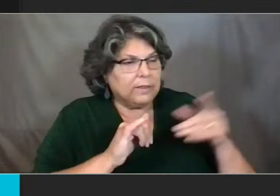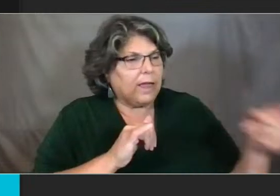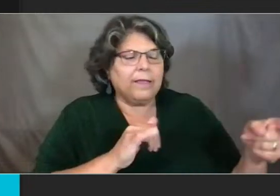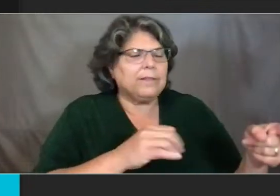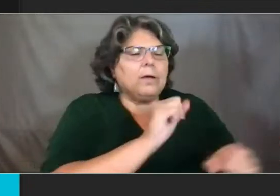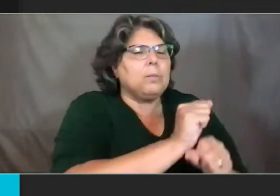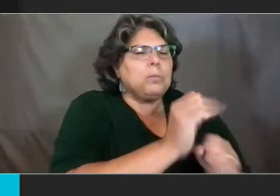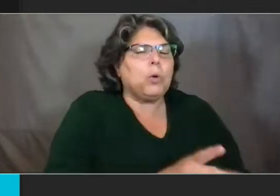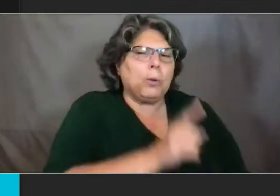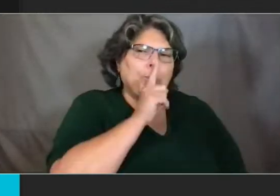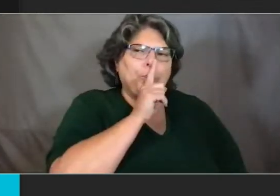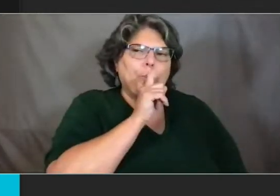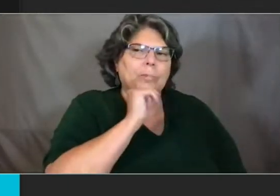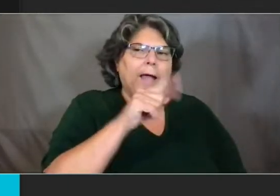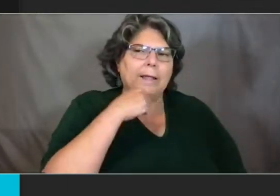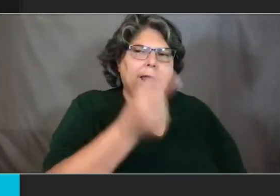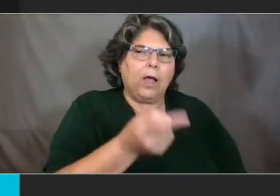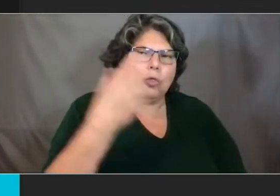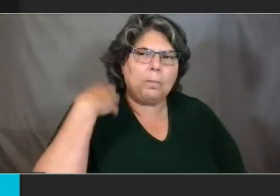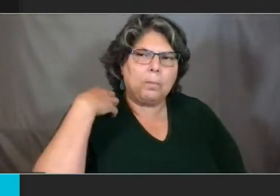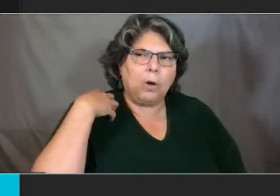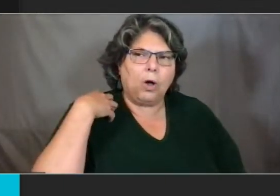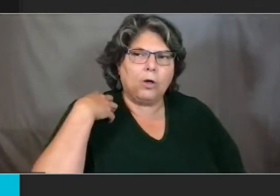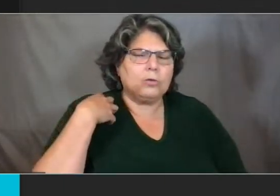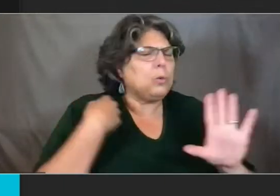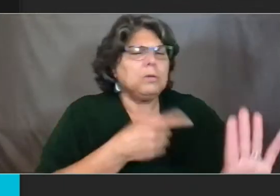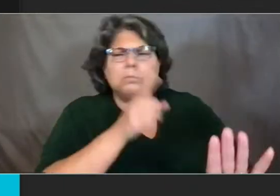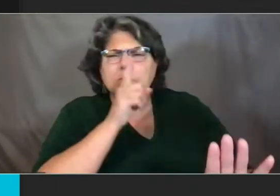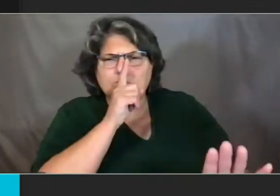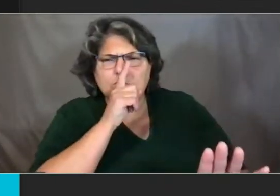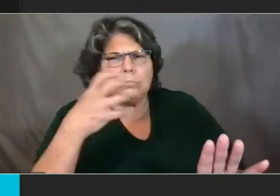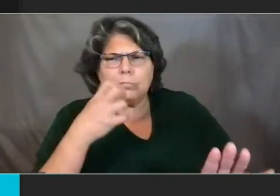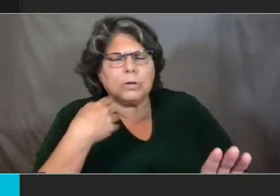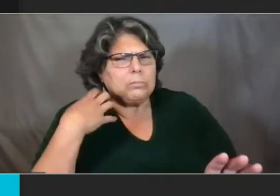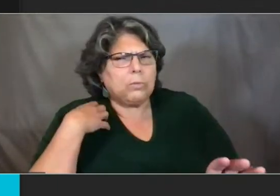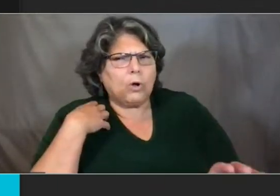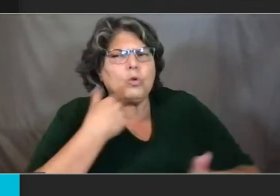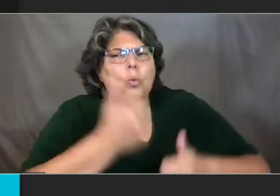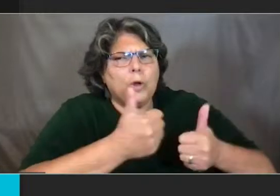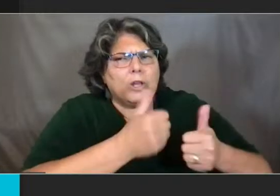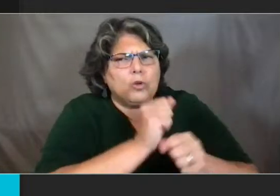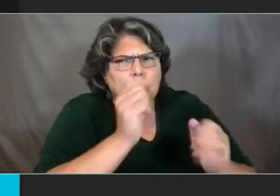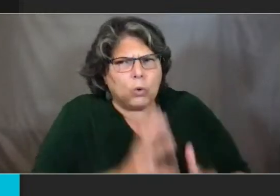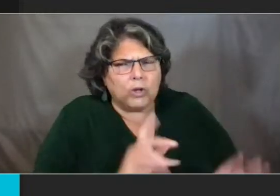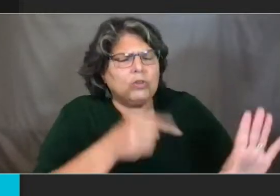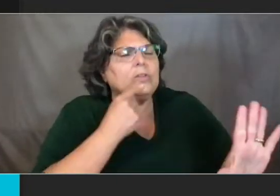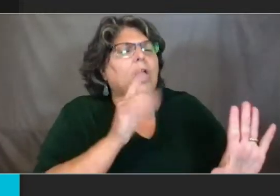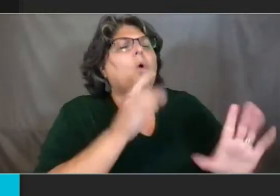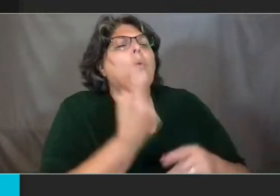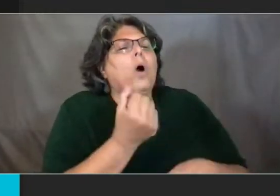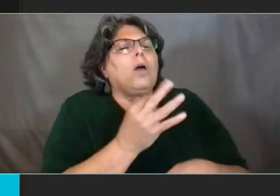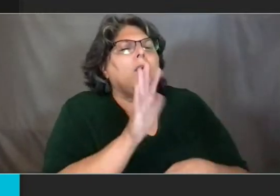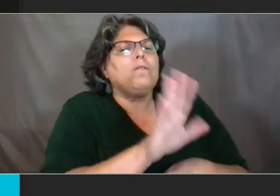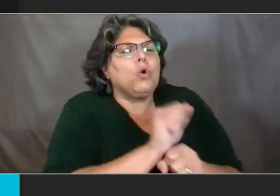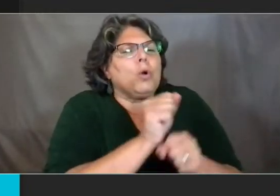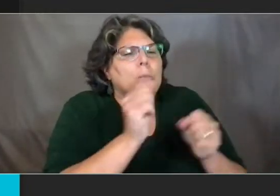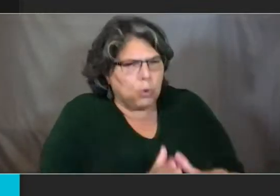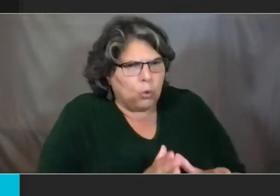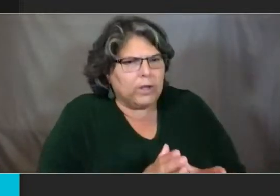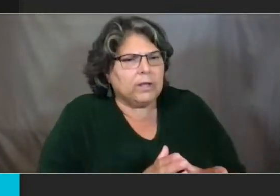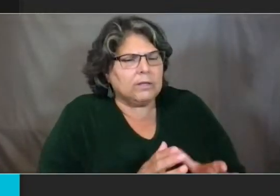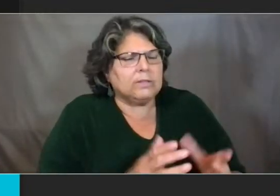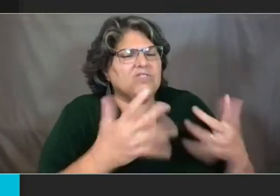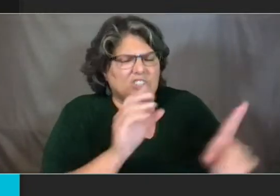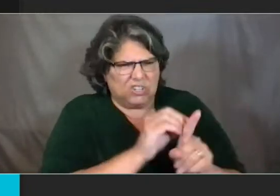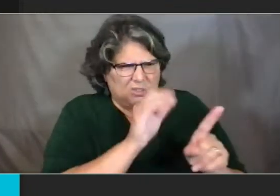them about their case. We don't identify the employee. We simply say you have had an employee who has COVID who's been working, and these are the dates,